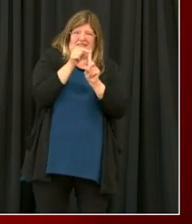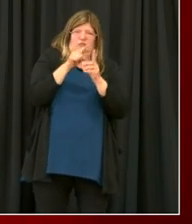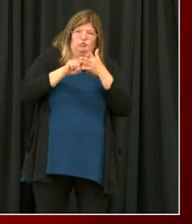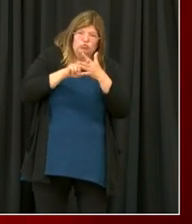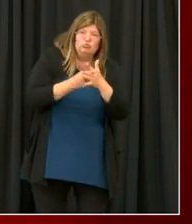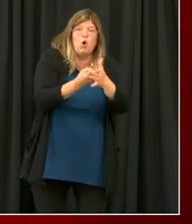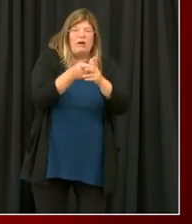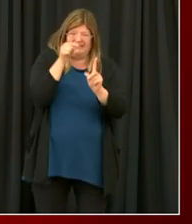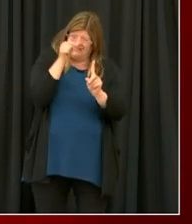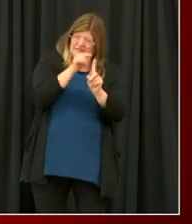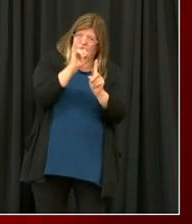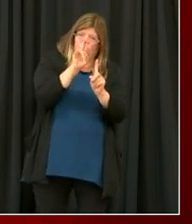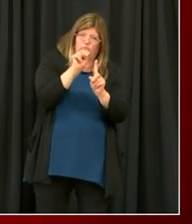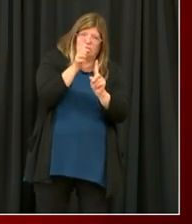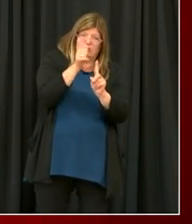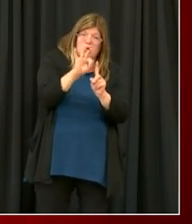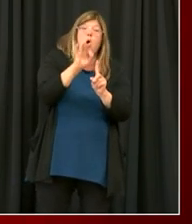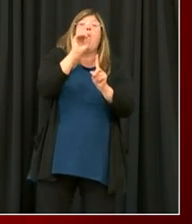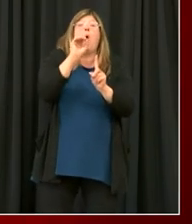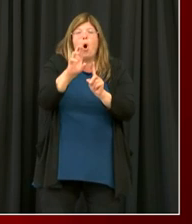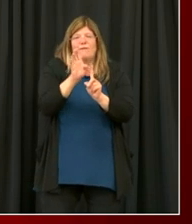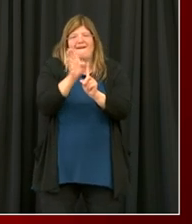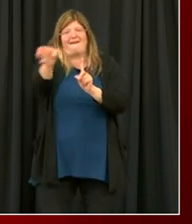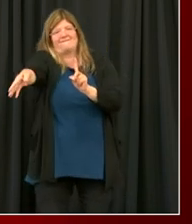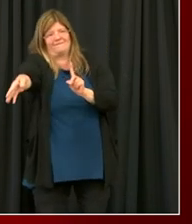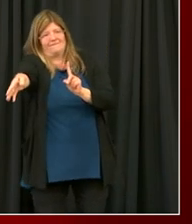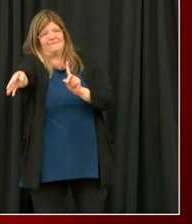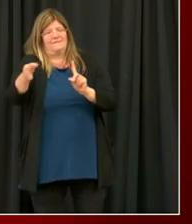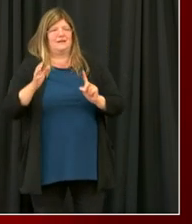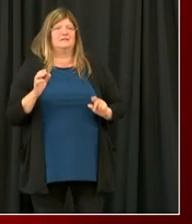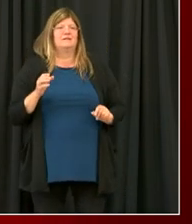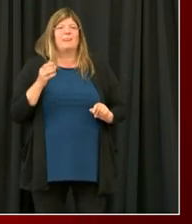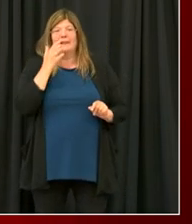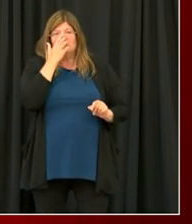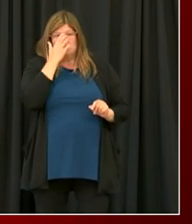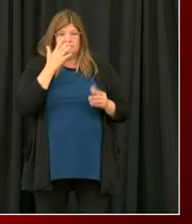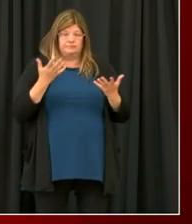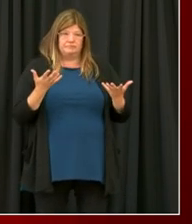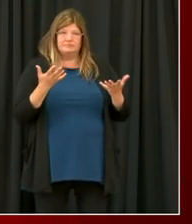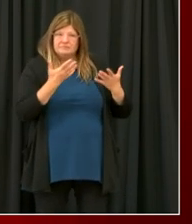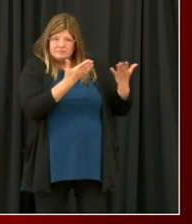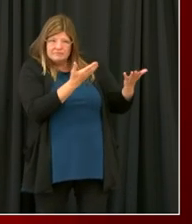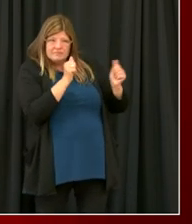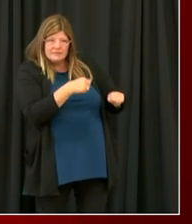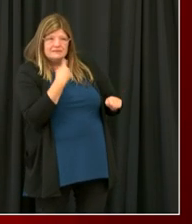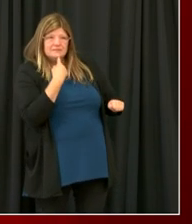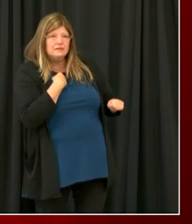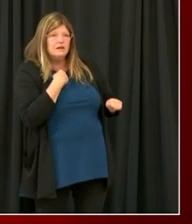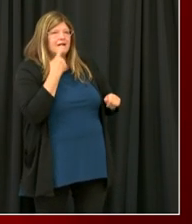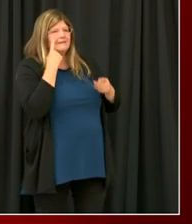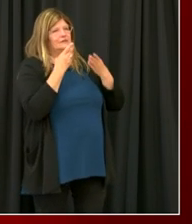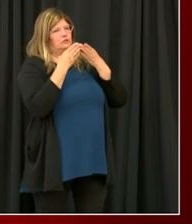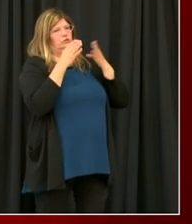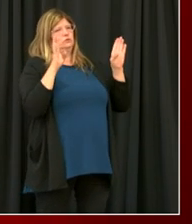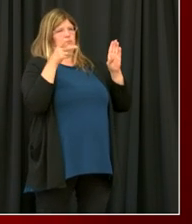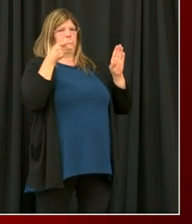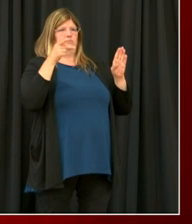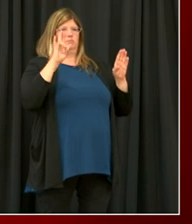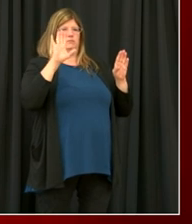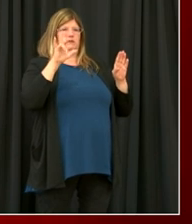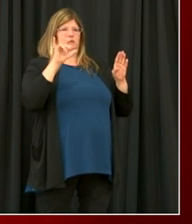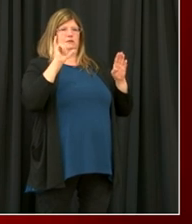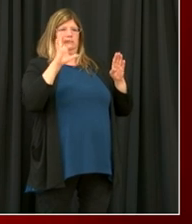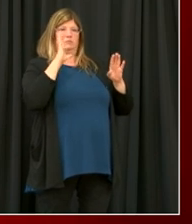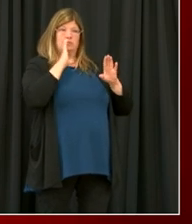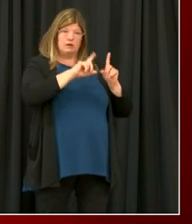not changed that recommendation. So have a little patience with me, but can you tell us what, for the general public, this is going to mean if you go to phase